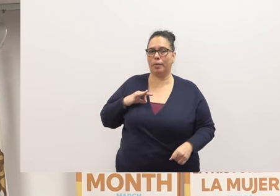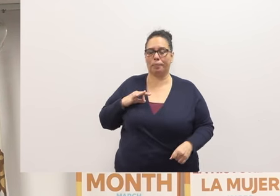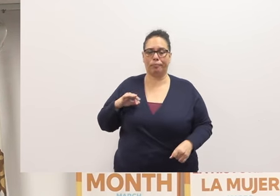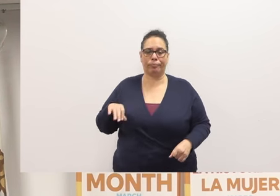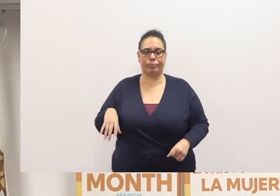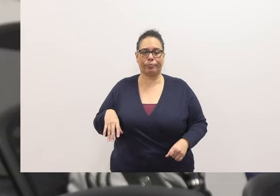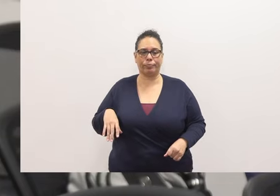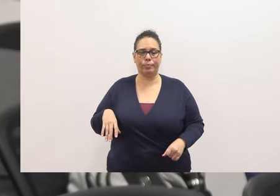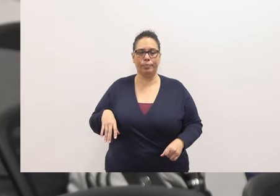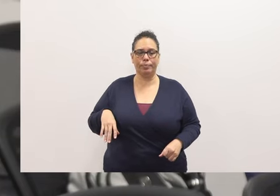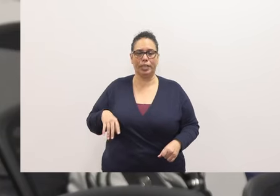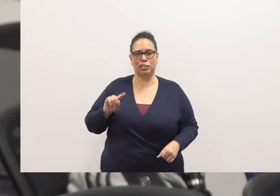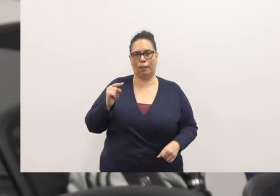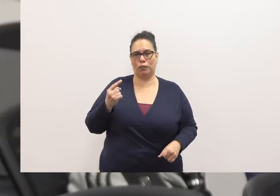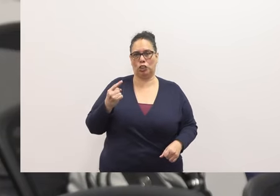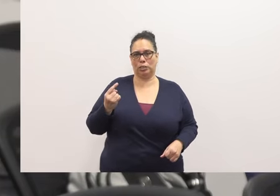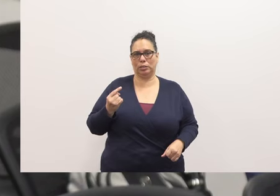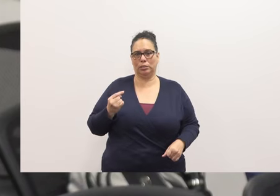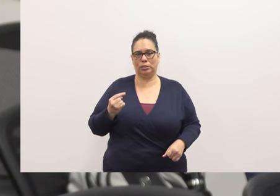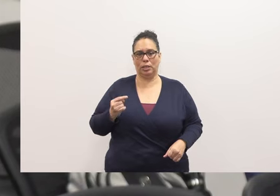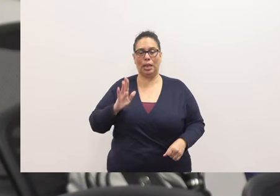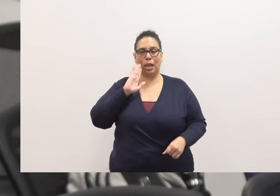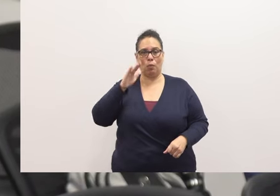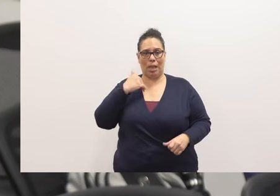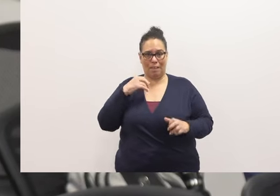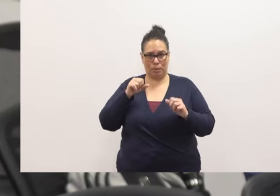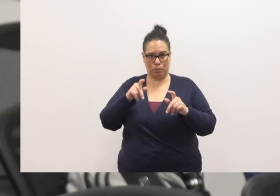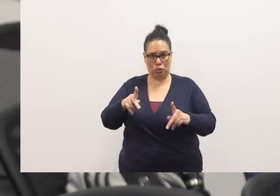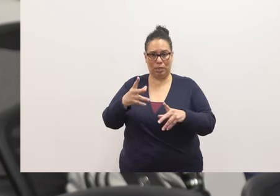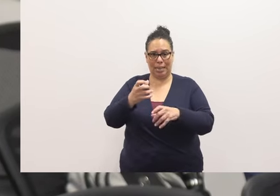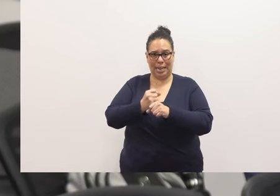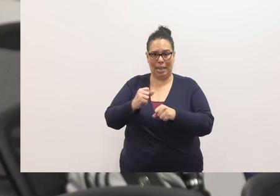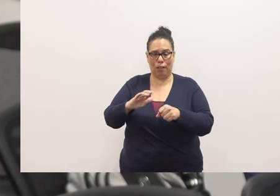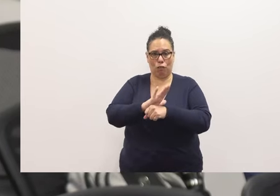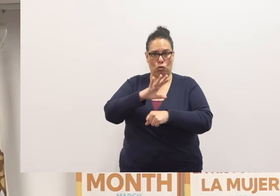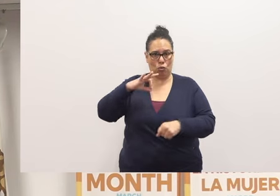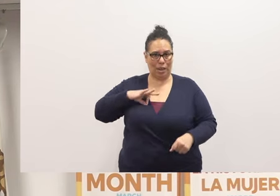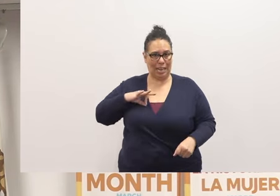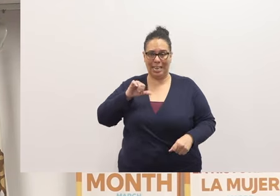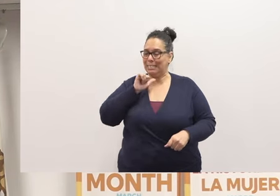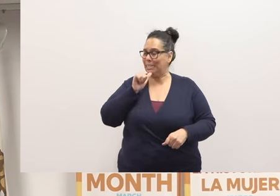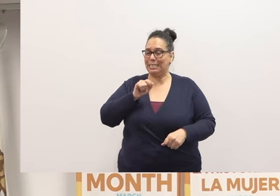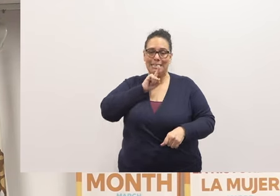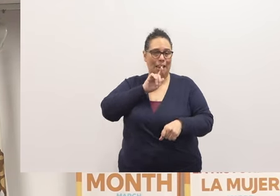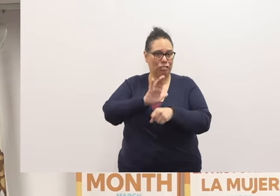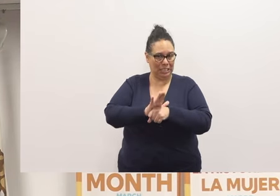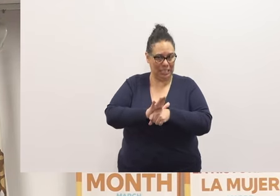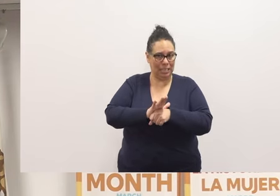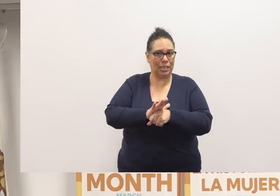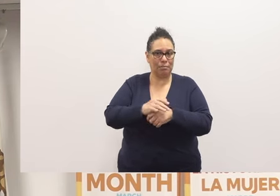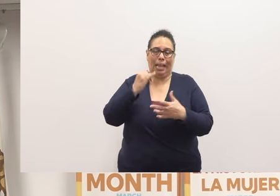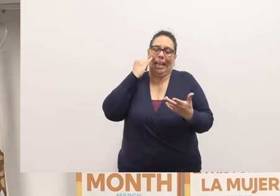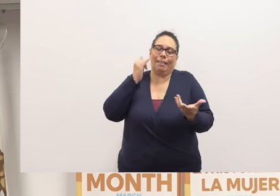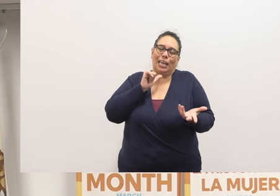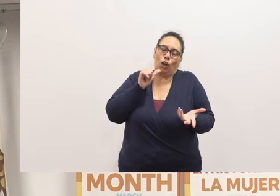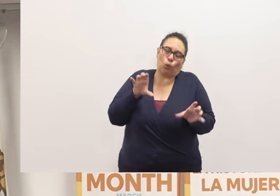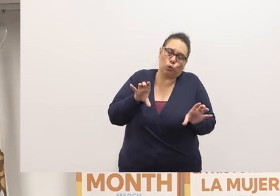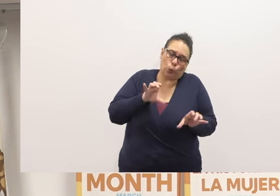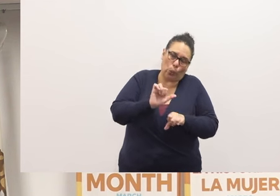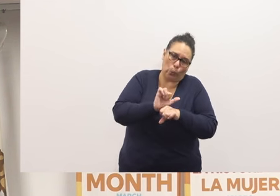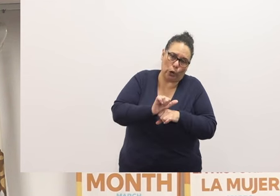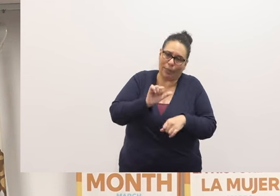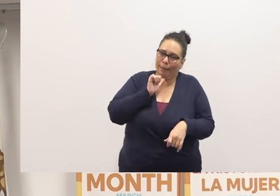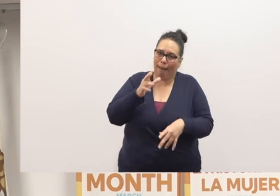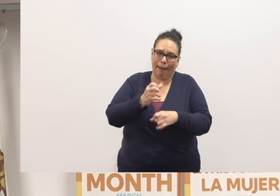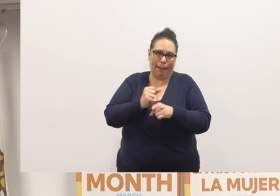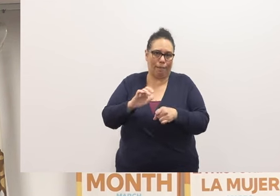It's the former that you just mentioned. That they'll have the opportunity to receive full credit, right? Does it guarantee that if they don't do the work, they're not going to receive